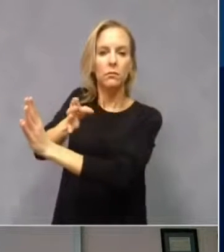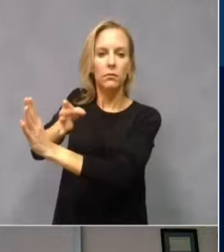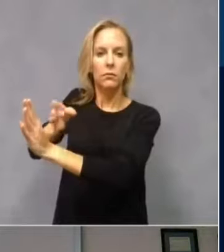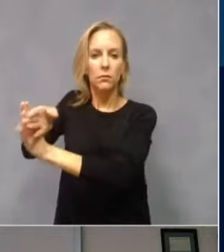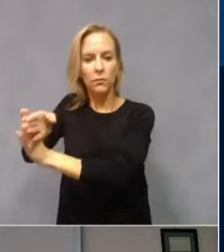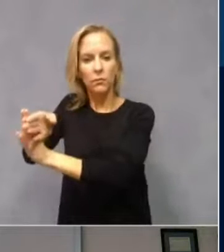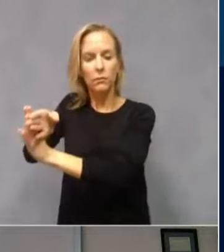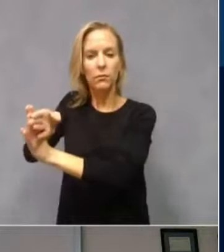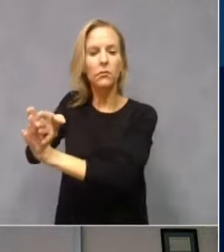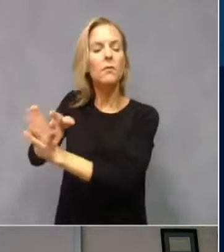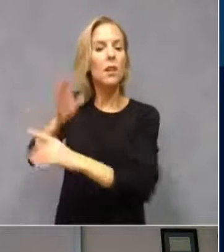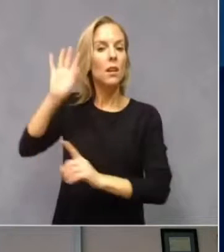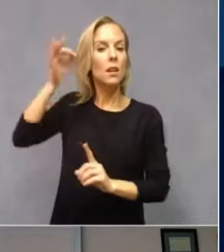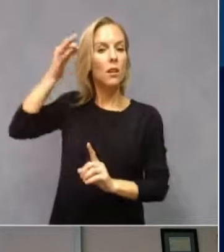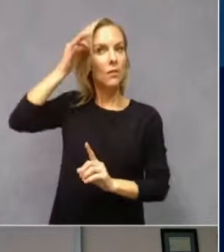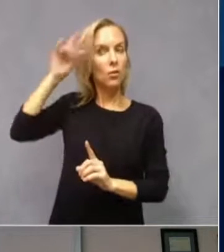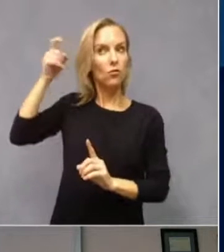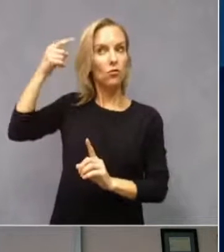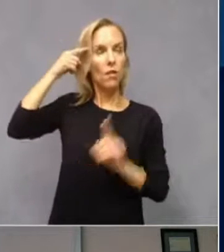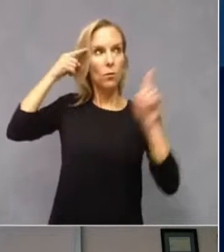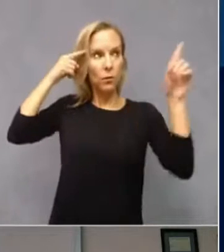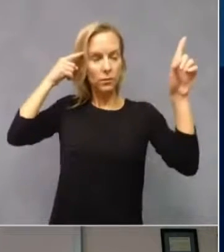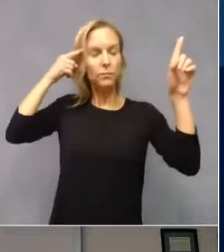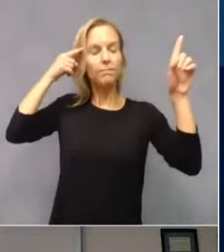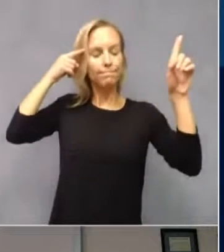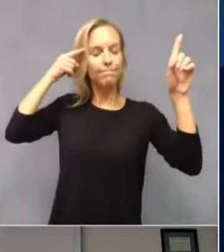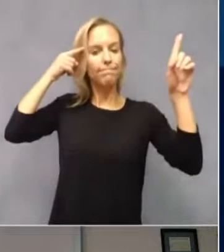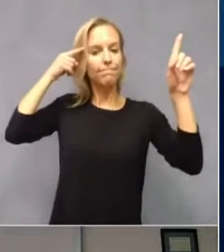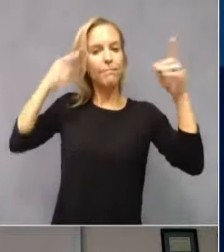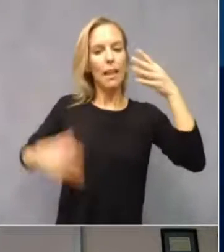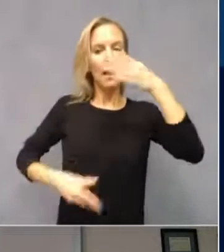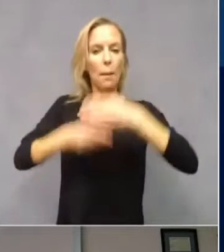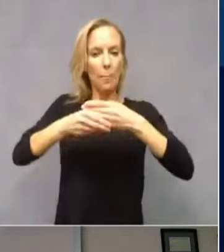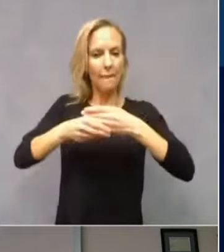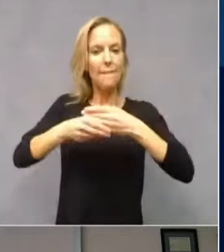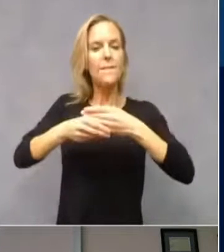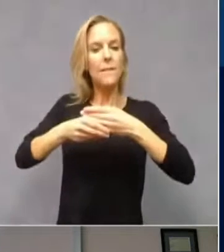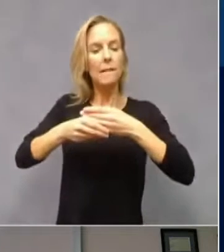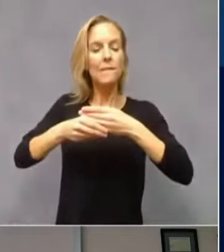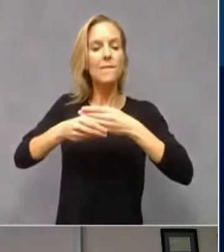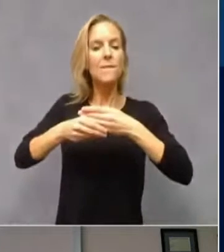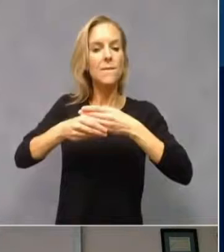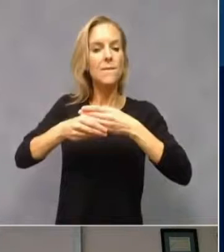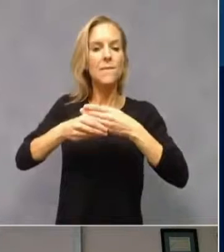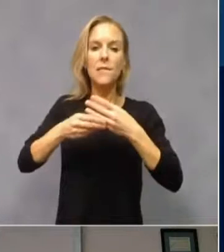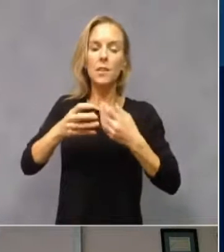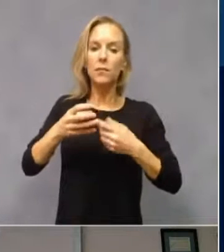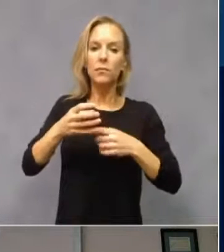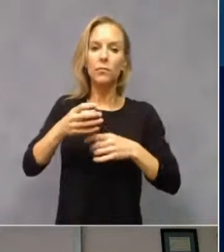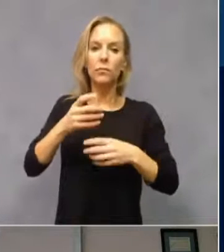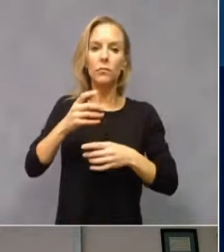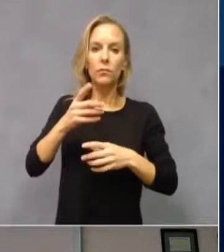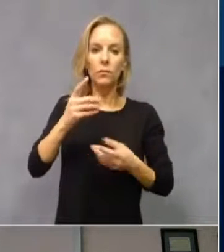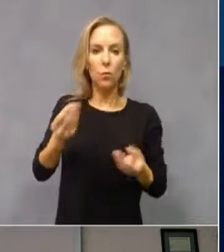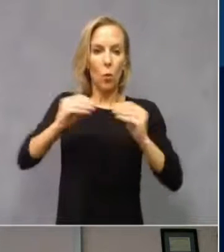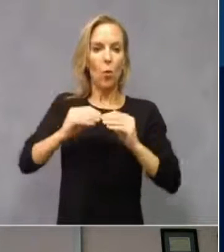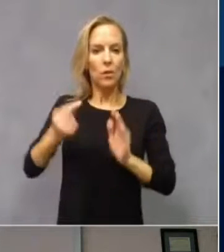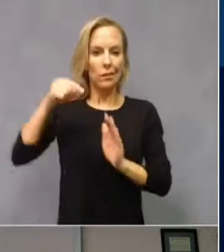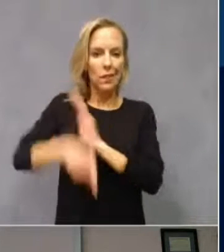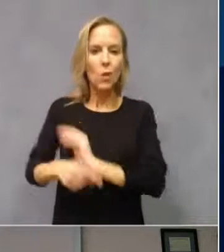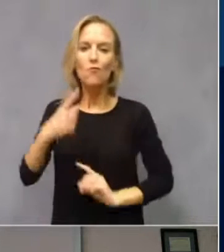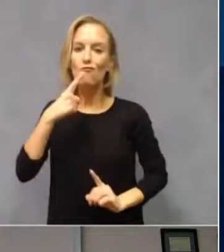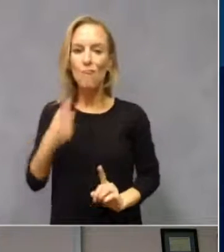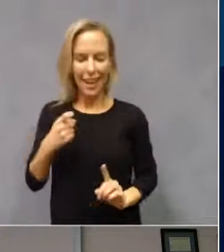The federal government has added additional depths of horror by making even darker shades of red. We have spared you that here